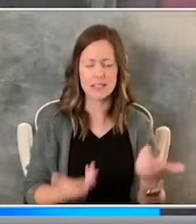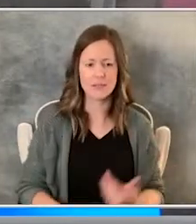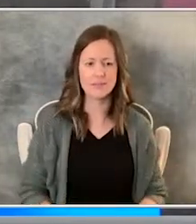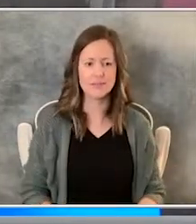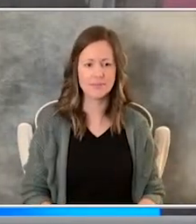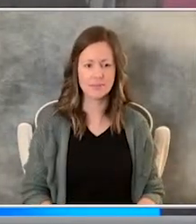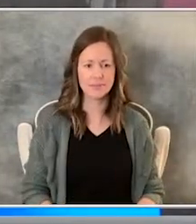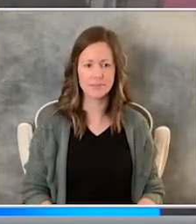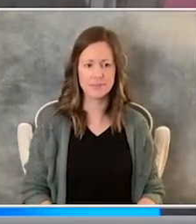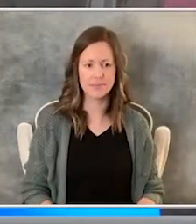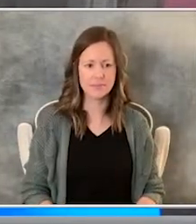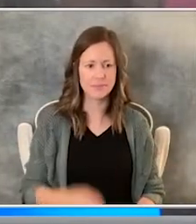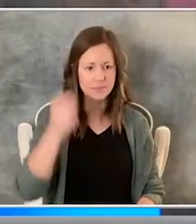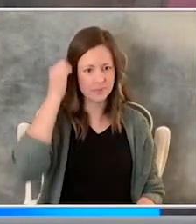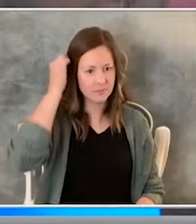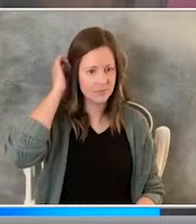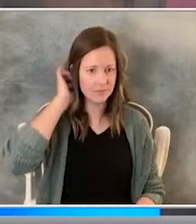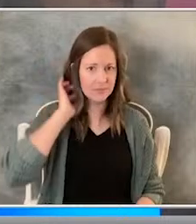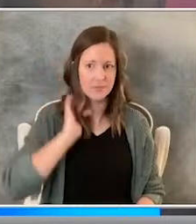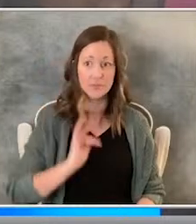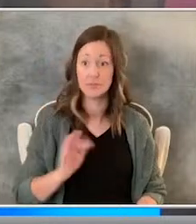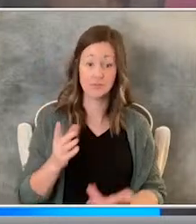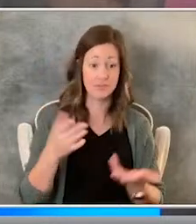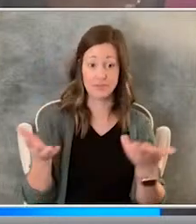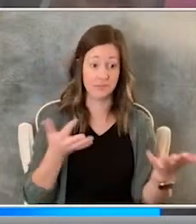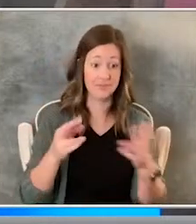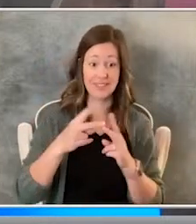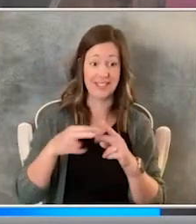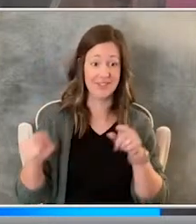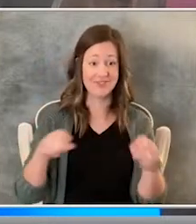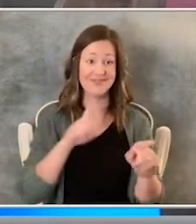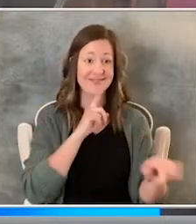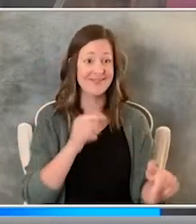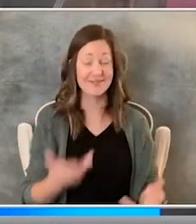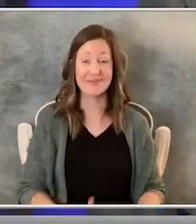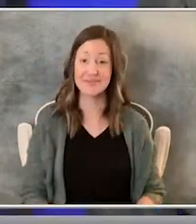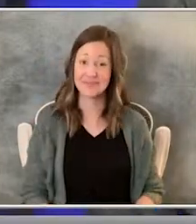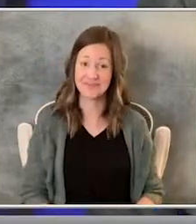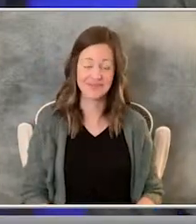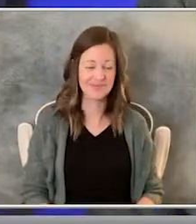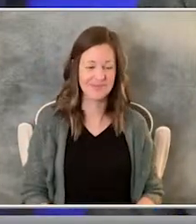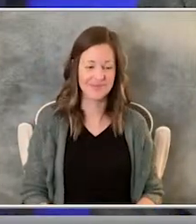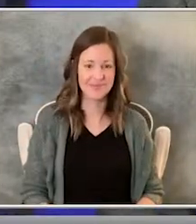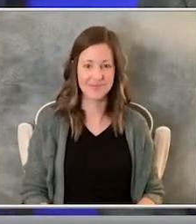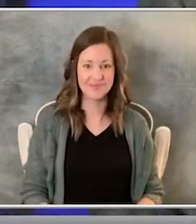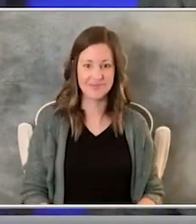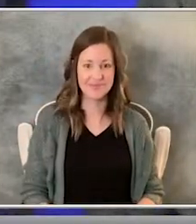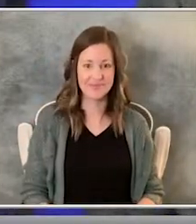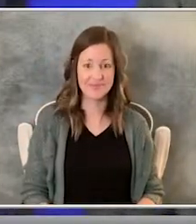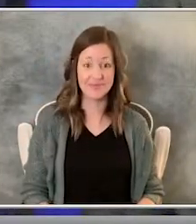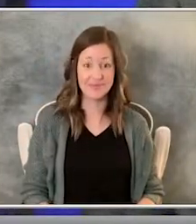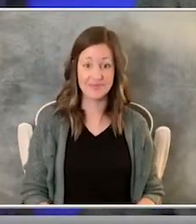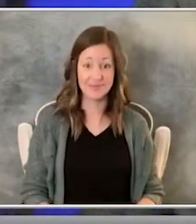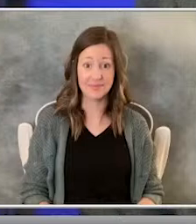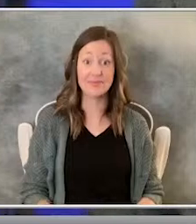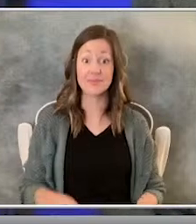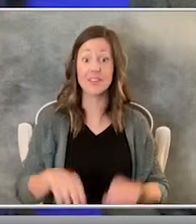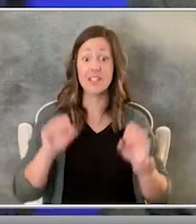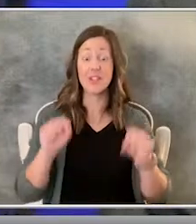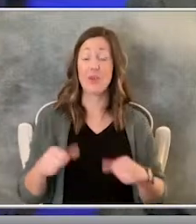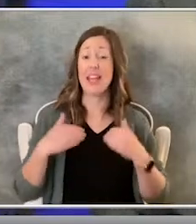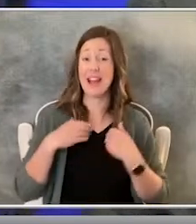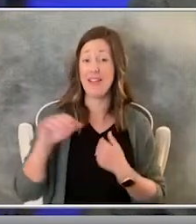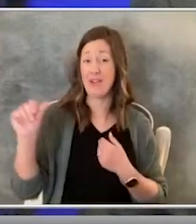was even described as Levine sign, and but that turns out that's actually not a